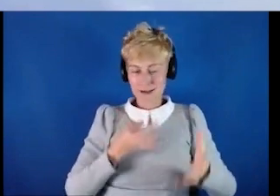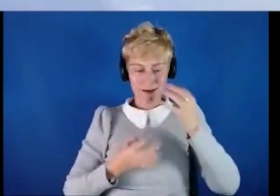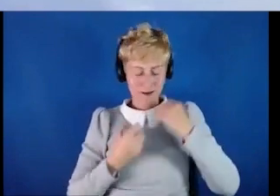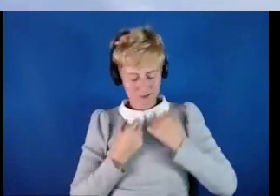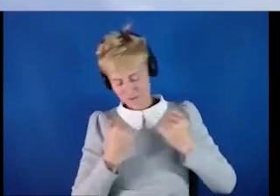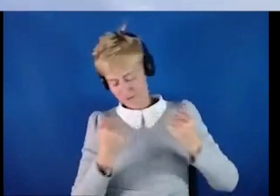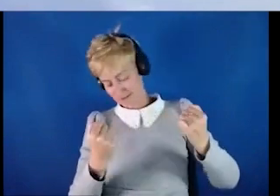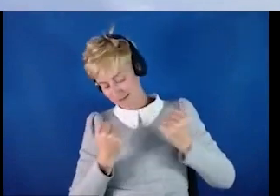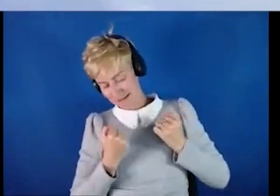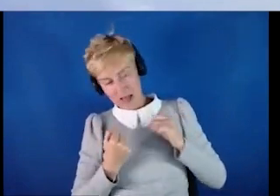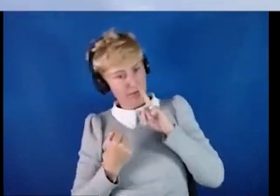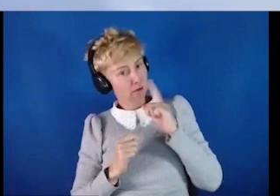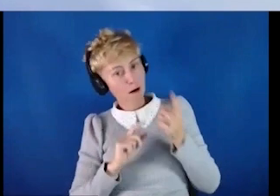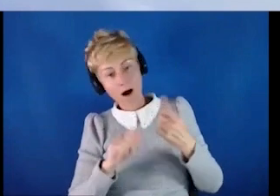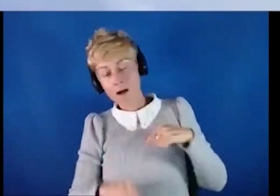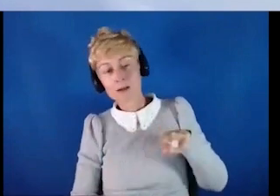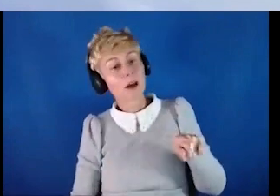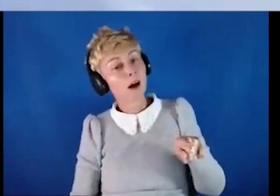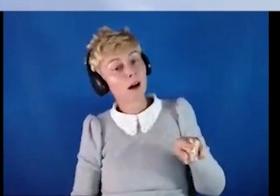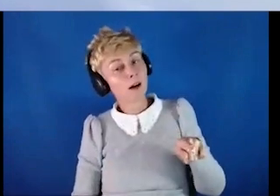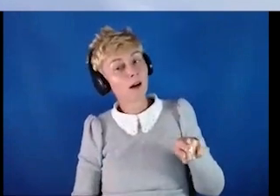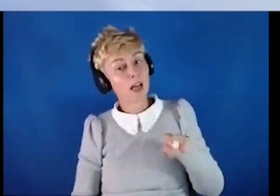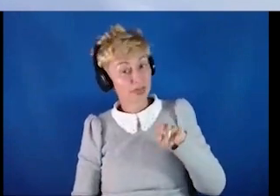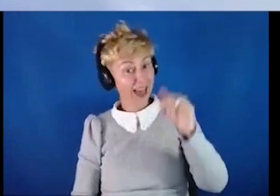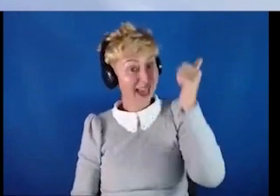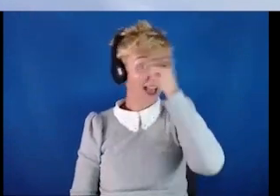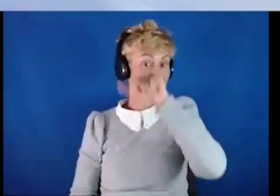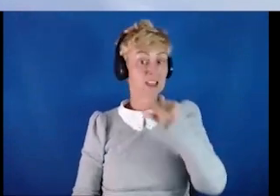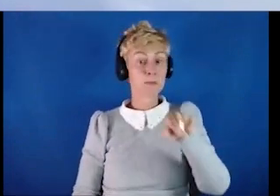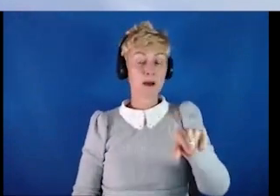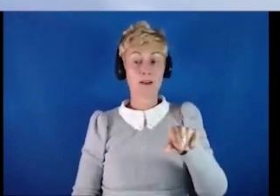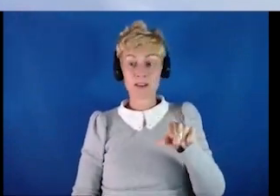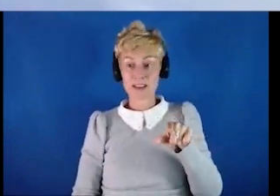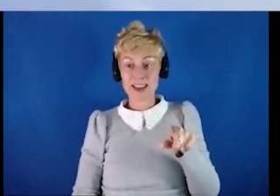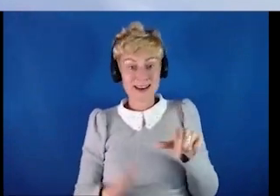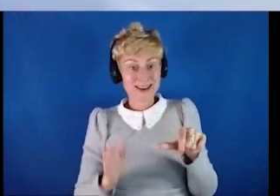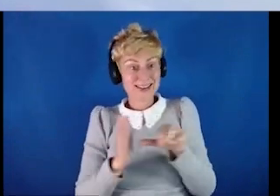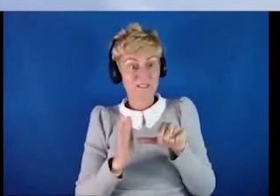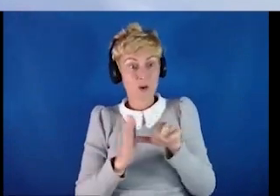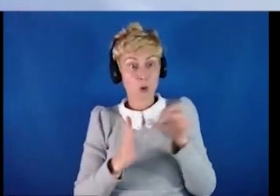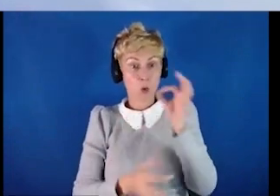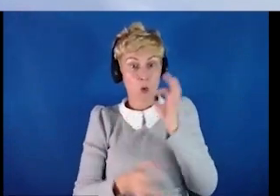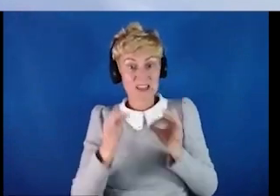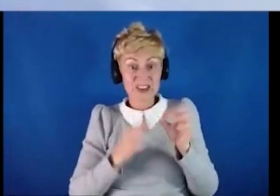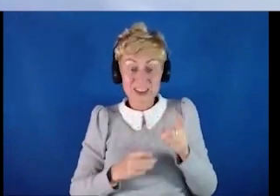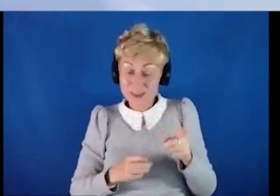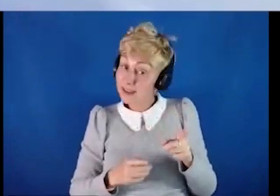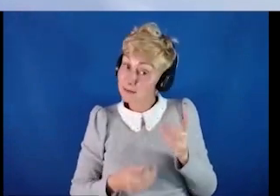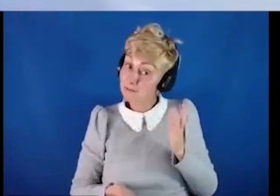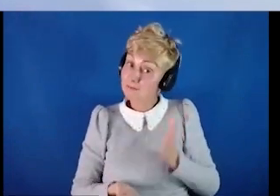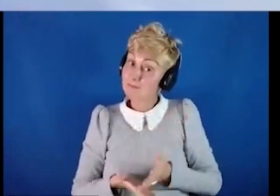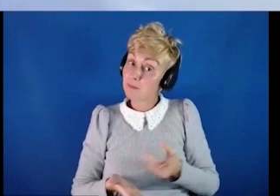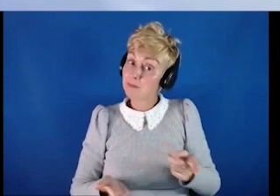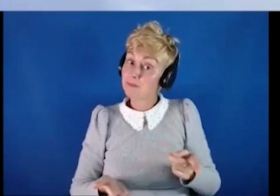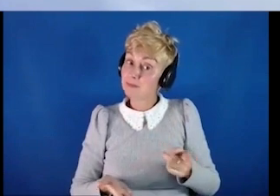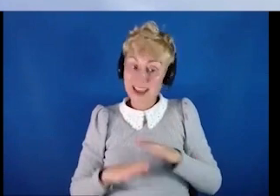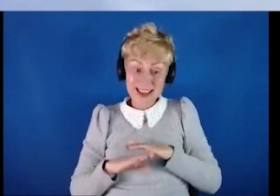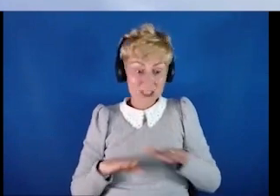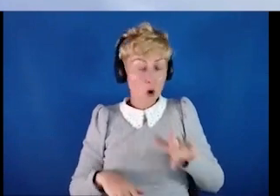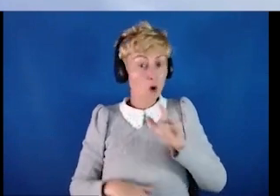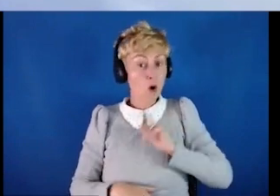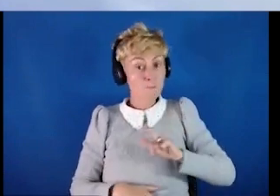answer. There are experts in the impossible question. That's often very uncomfortable for